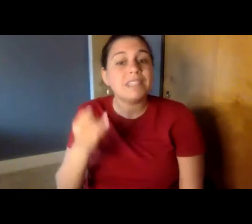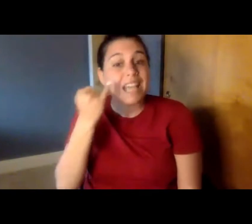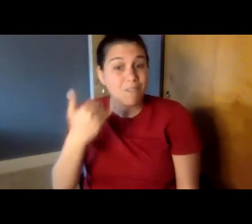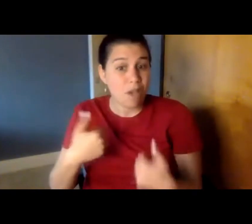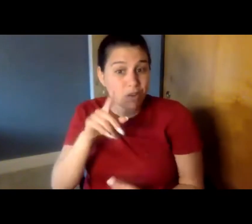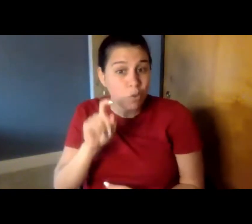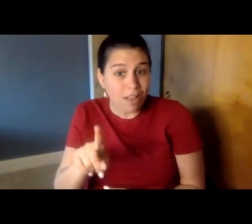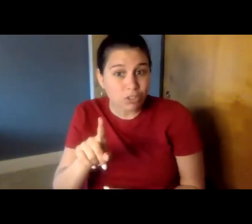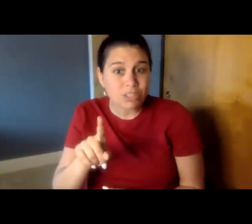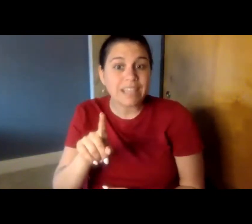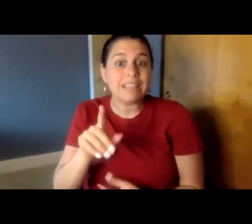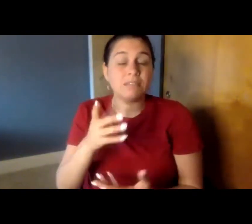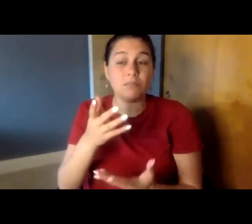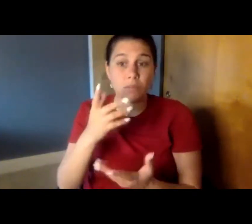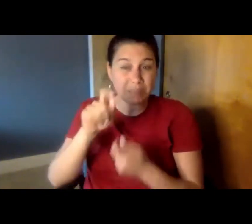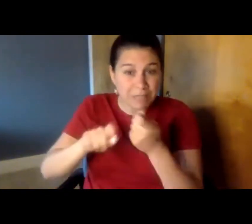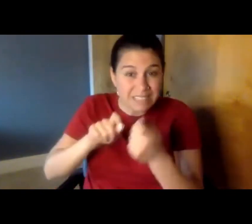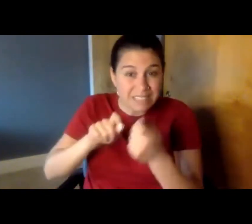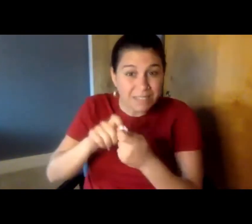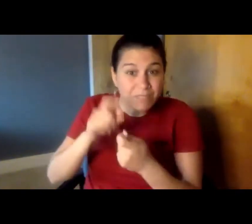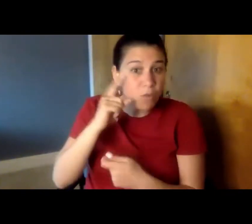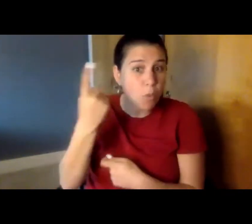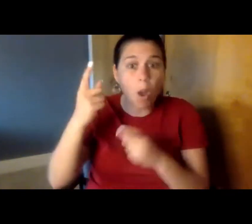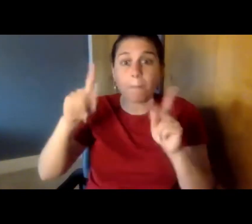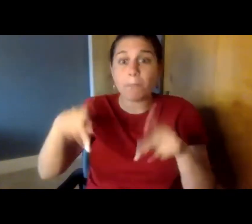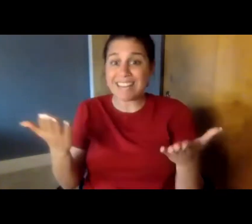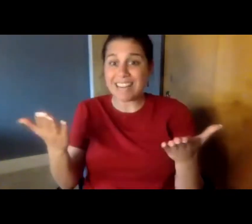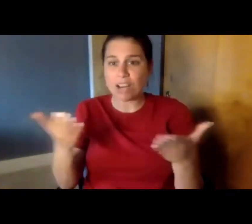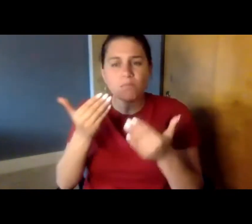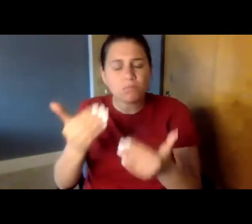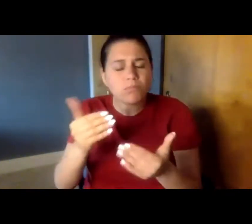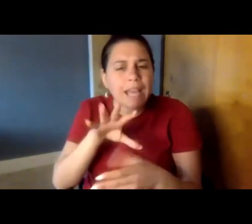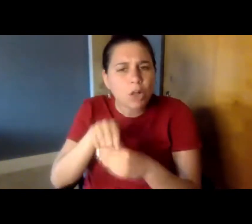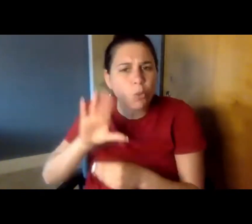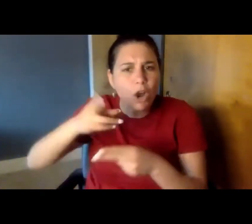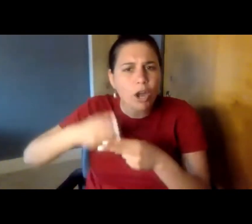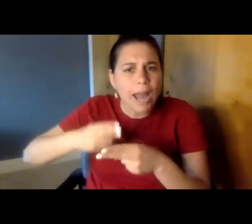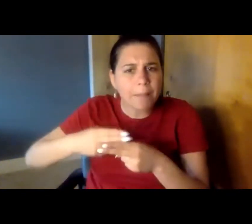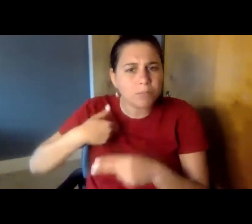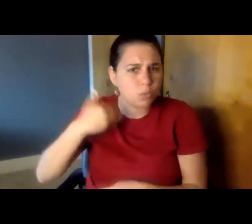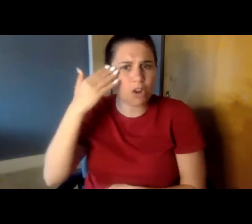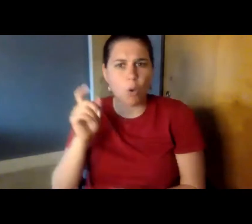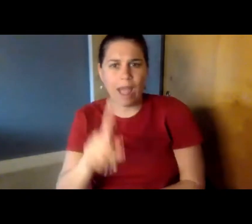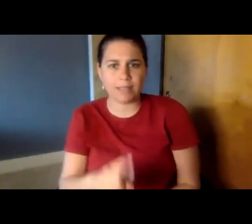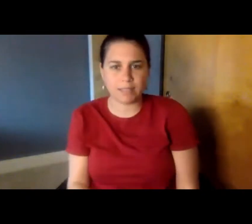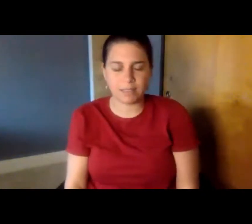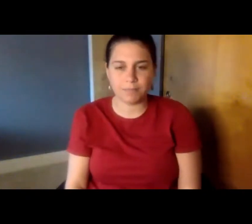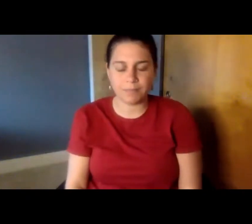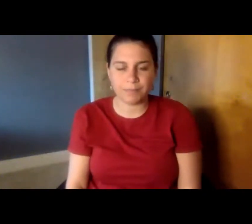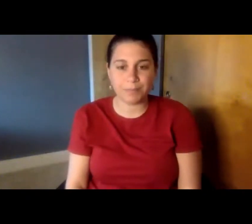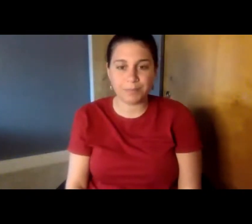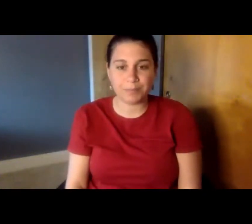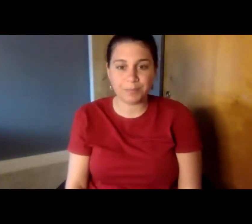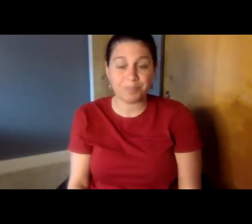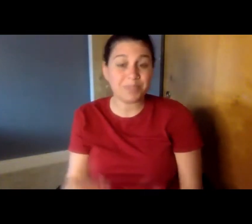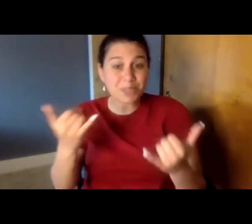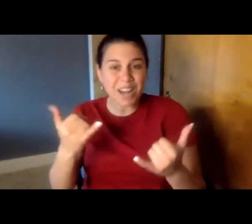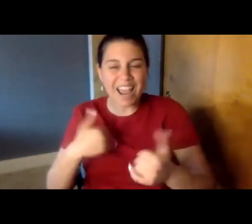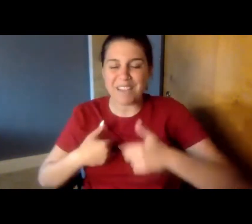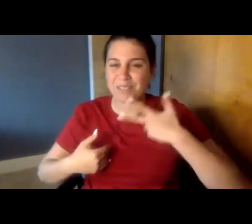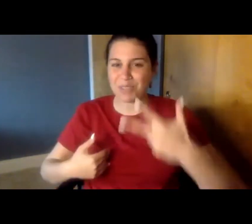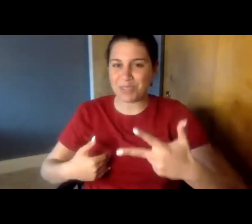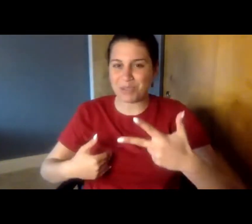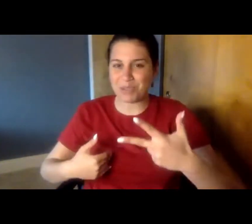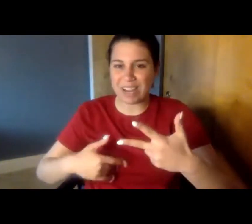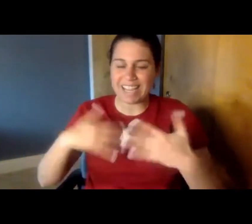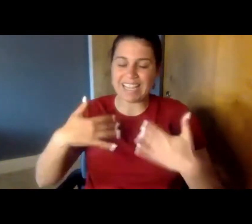question directed specifically to one of our speakers, please include the speaker's name in the question. Today, we will hear from 3